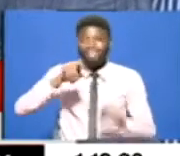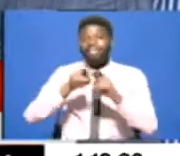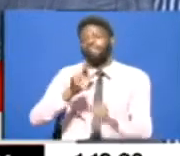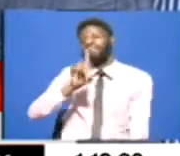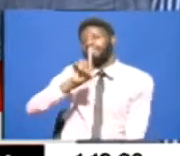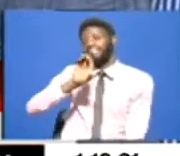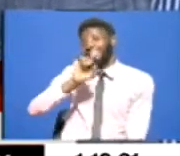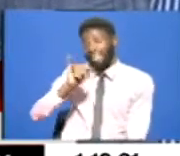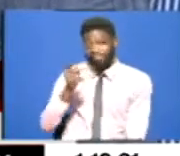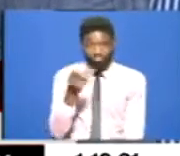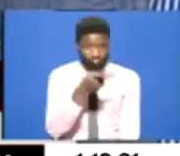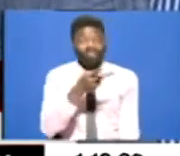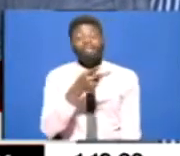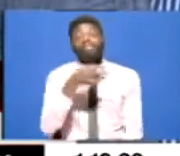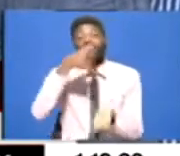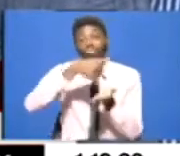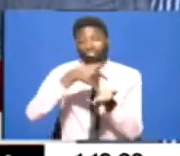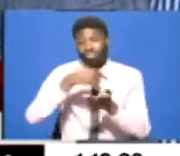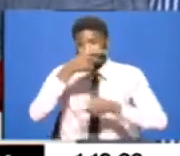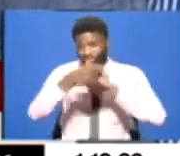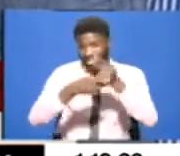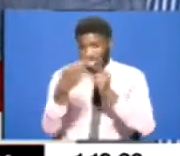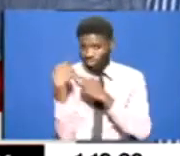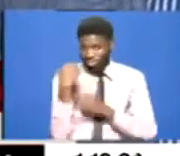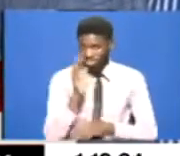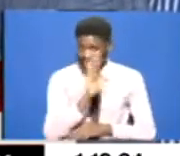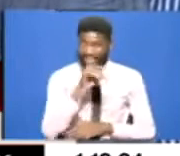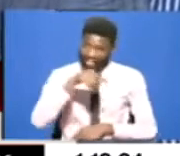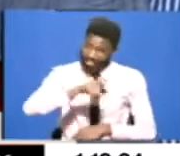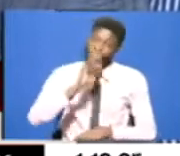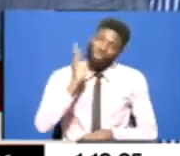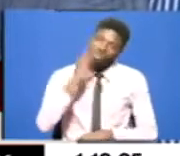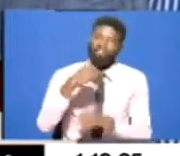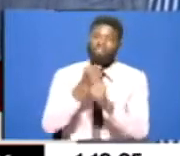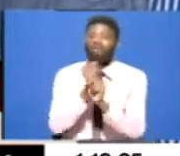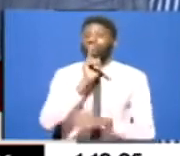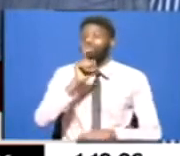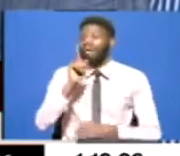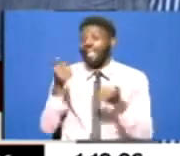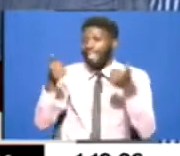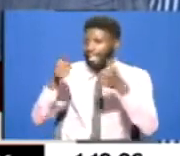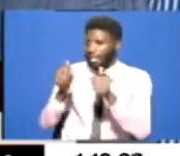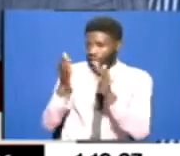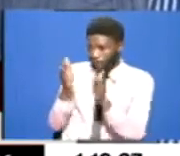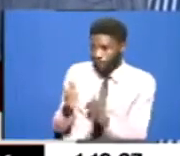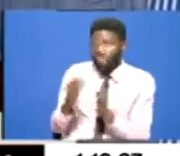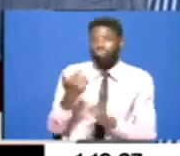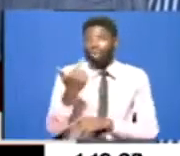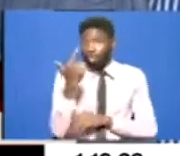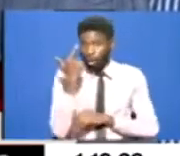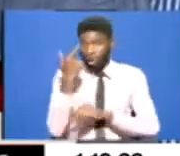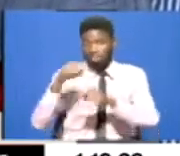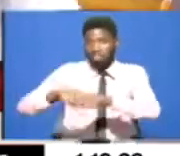process, will always take the process of ensuring that whoever has broken the law, then the law will